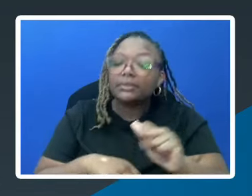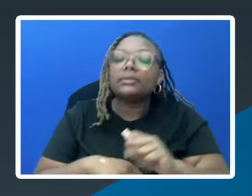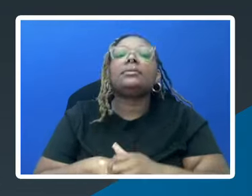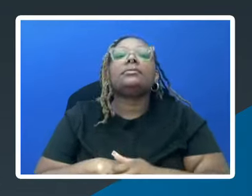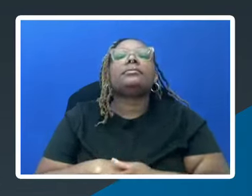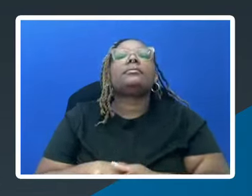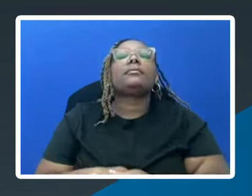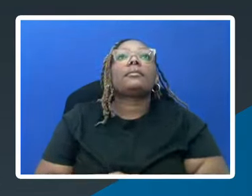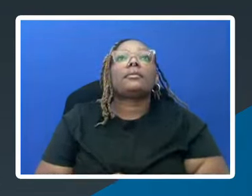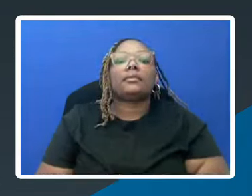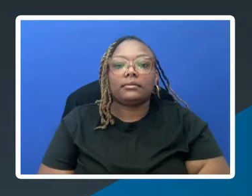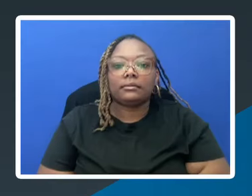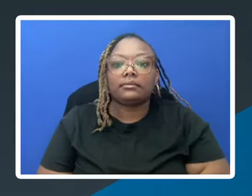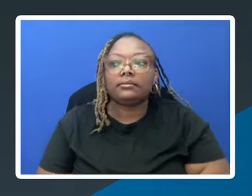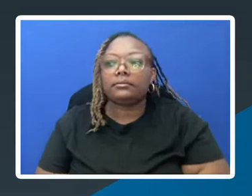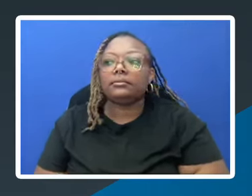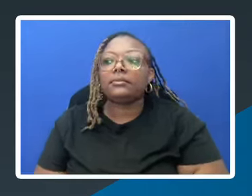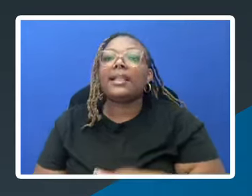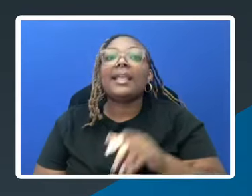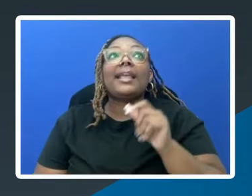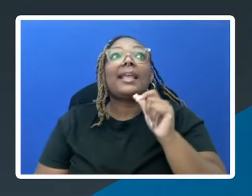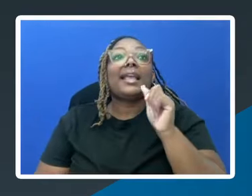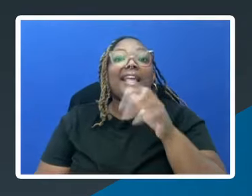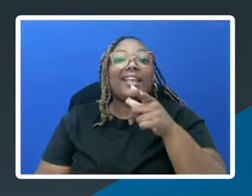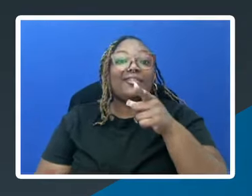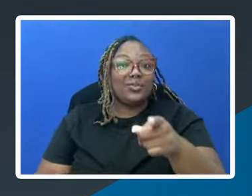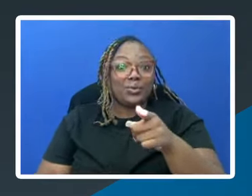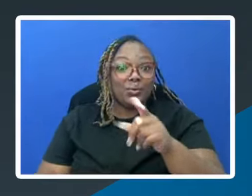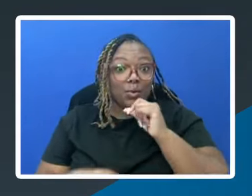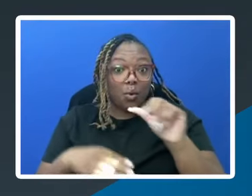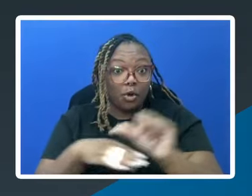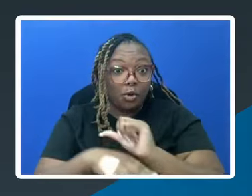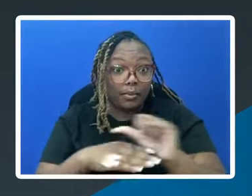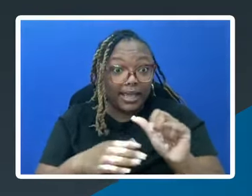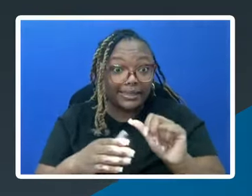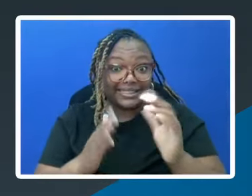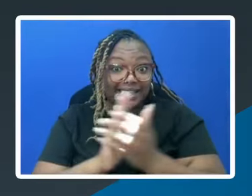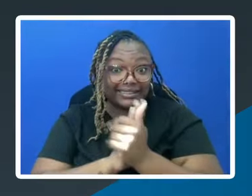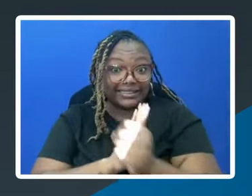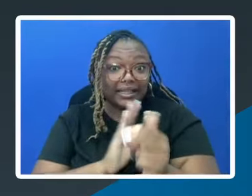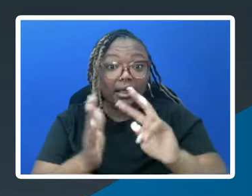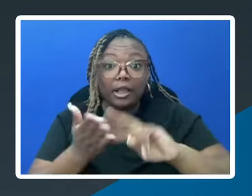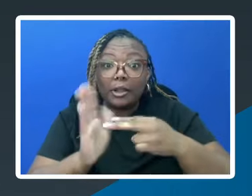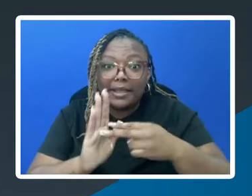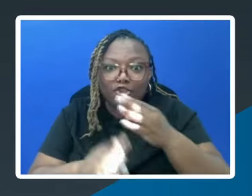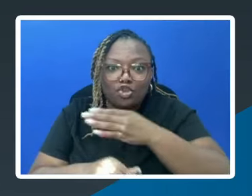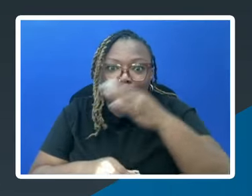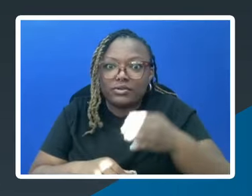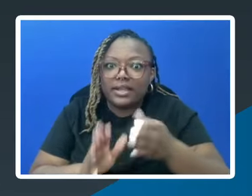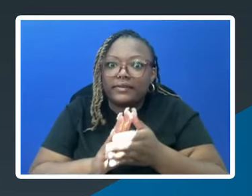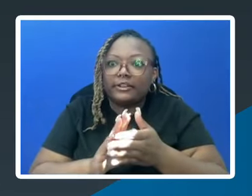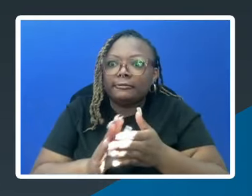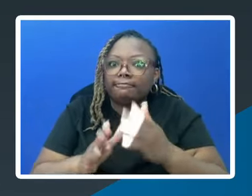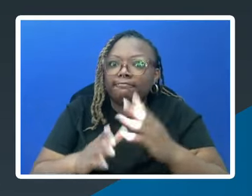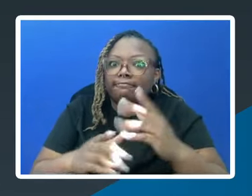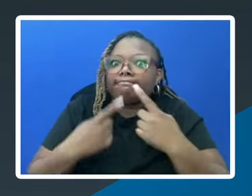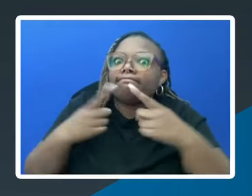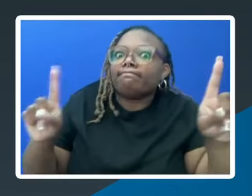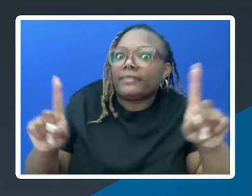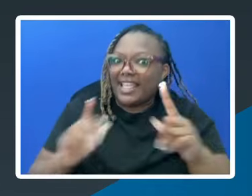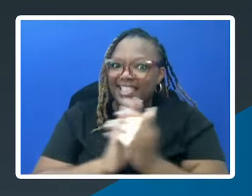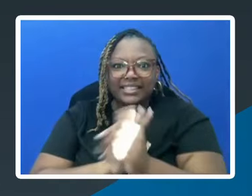But if you are not practicing that skill, you can never get to it. And so here's the challenge: